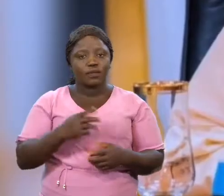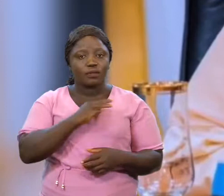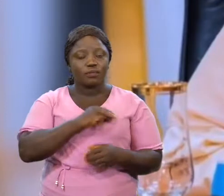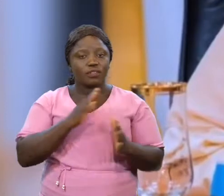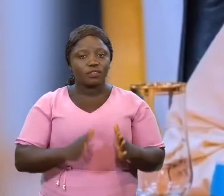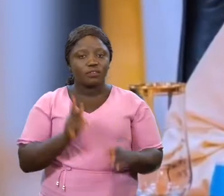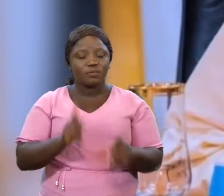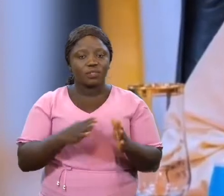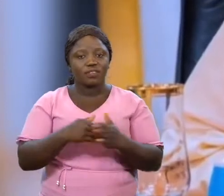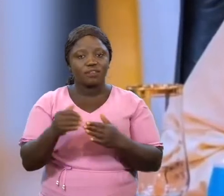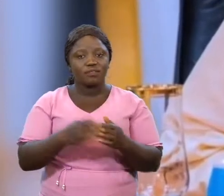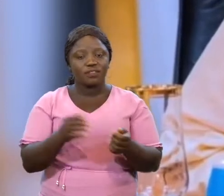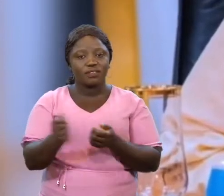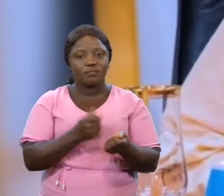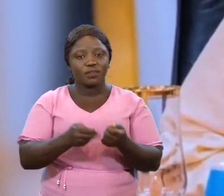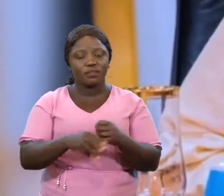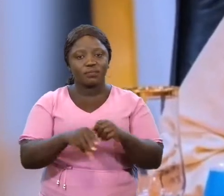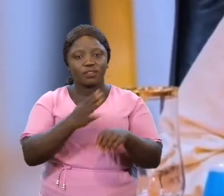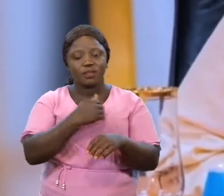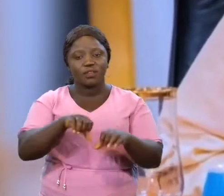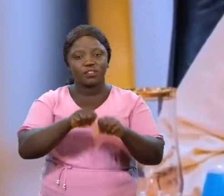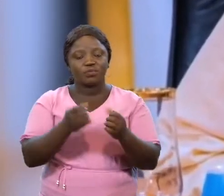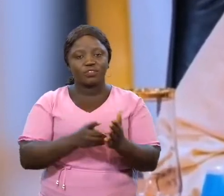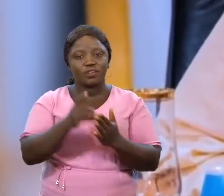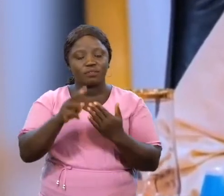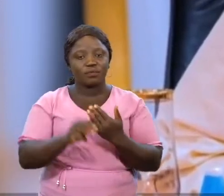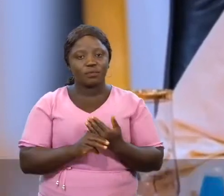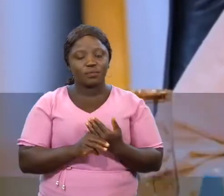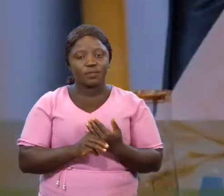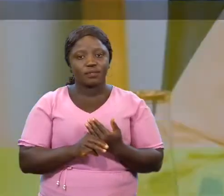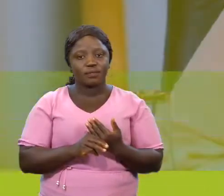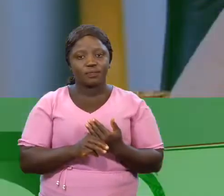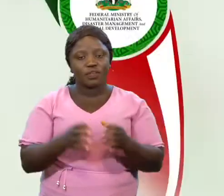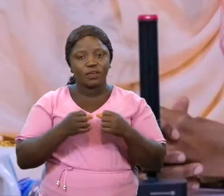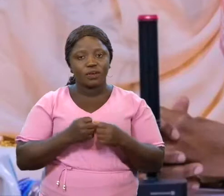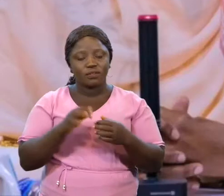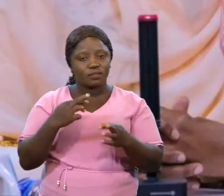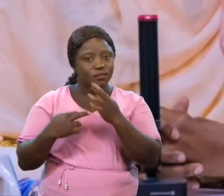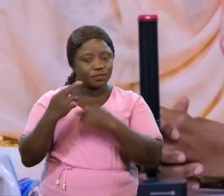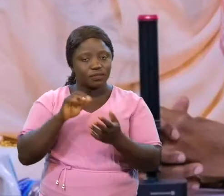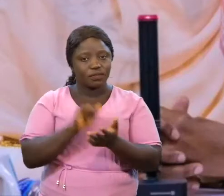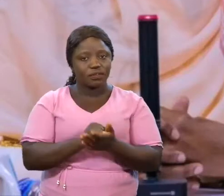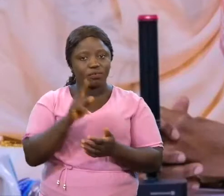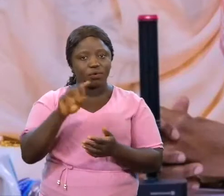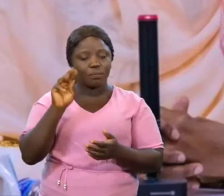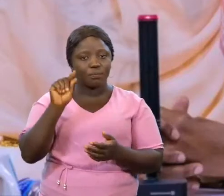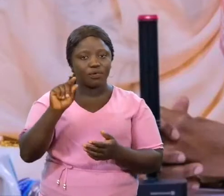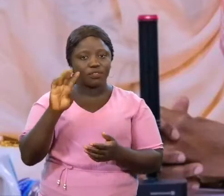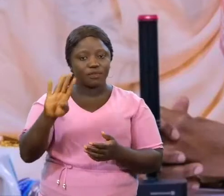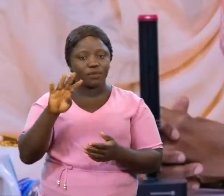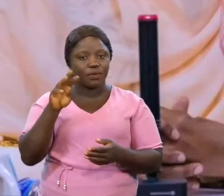The Minister of Humanitarian Affairs, Disaster Management and Social Development, Sadia Umar Farooq, has revealed that